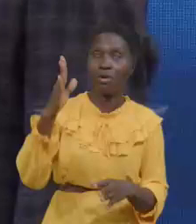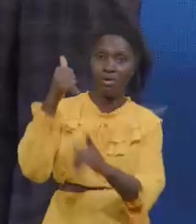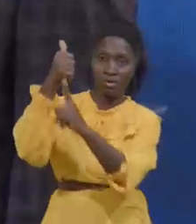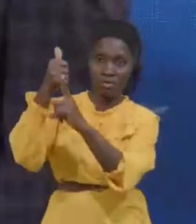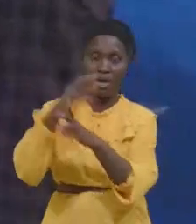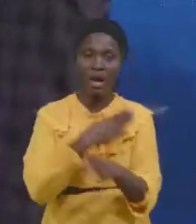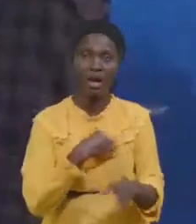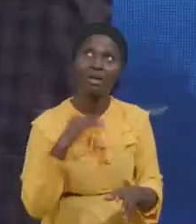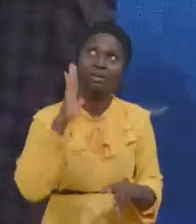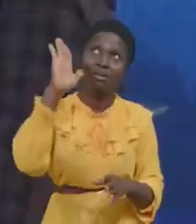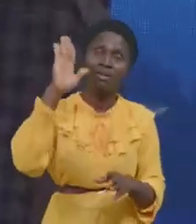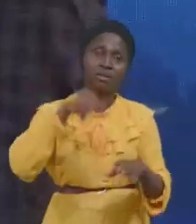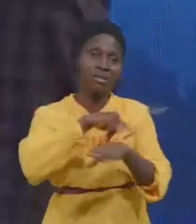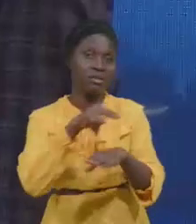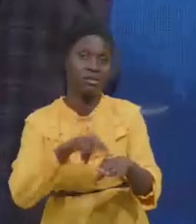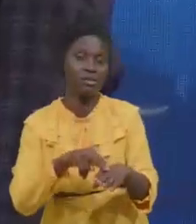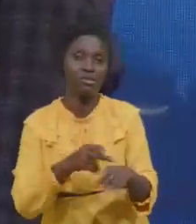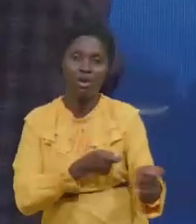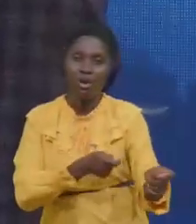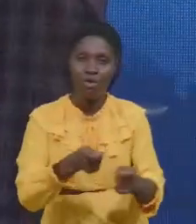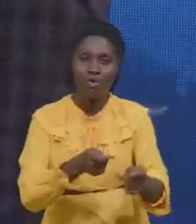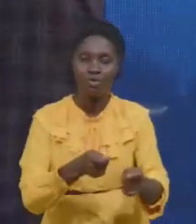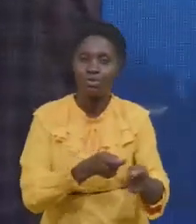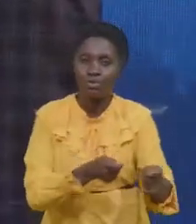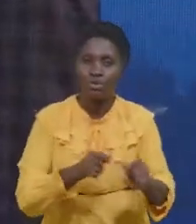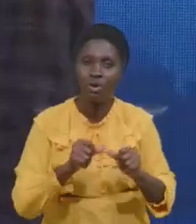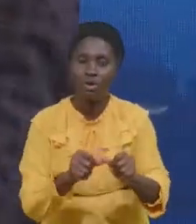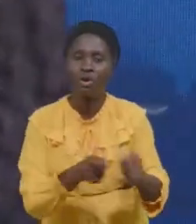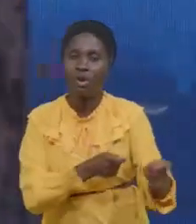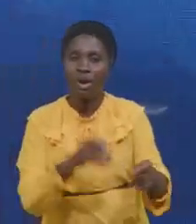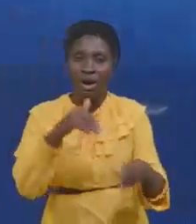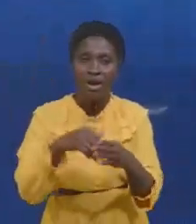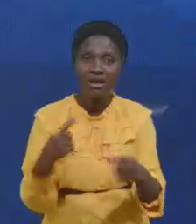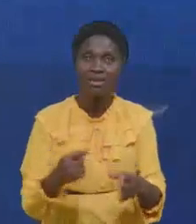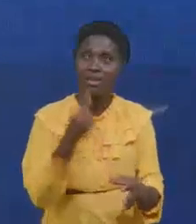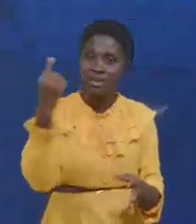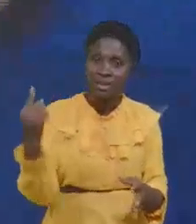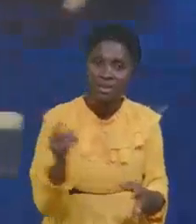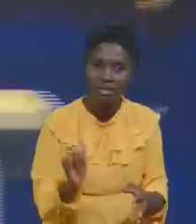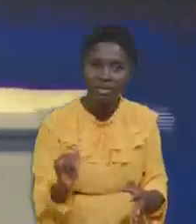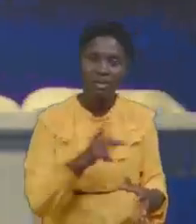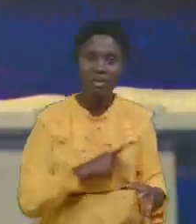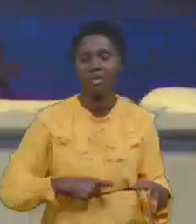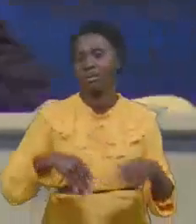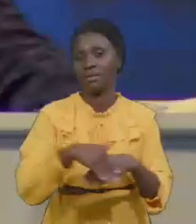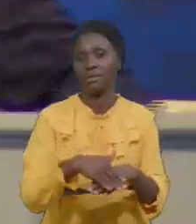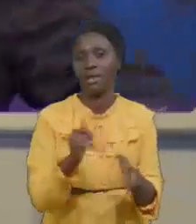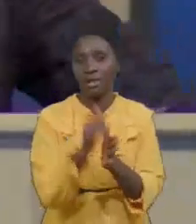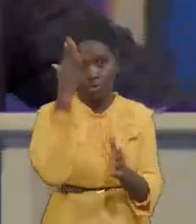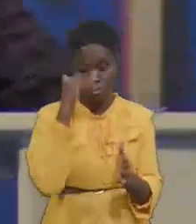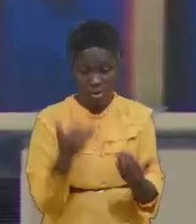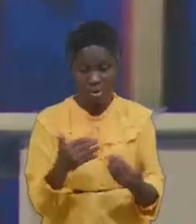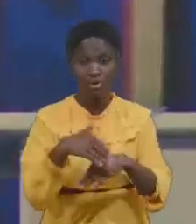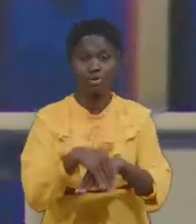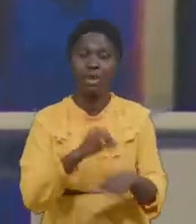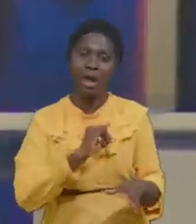his nature rules and reigns in the eternal kingdom. That's why tonight I want